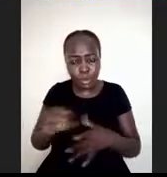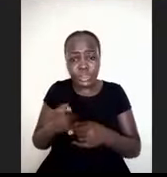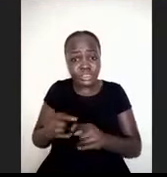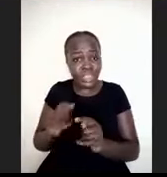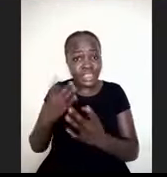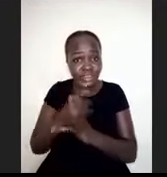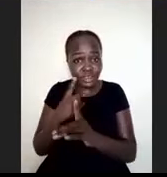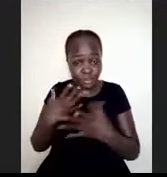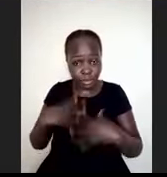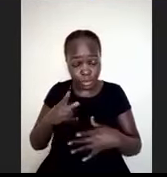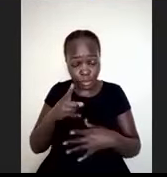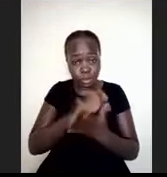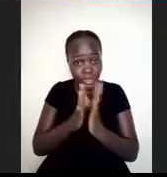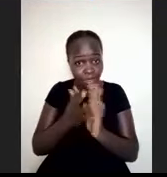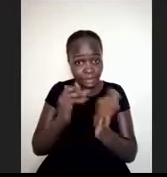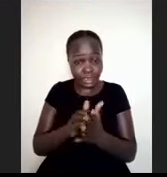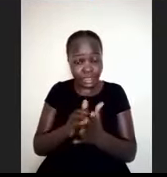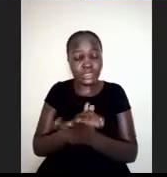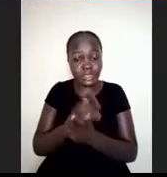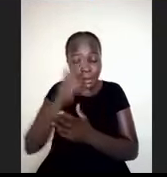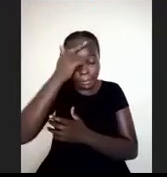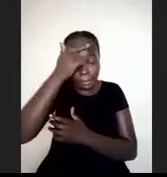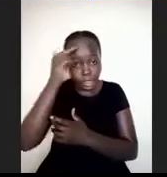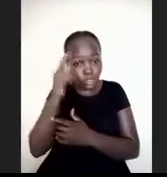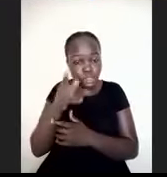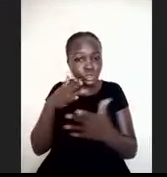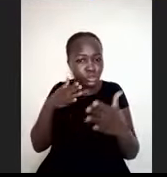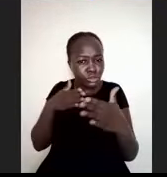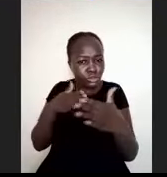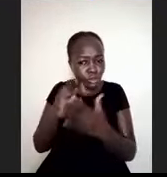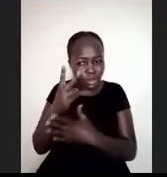become. Because you stop seeing sex